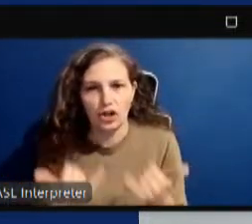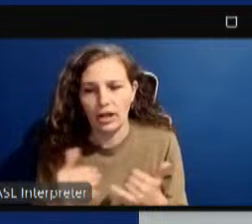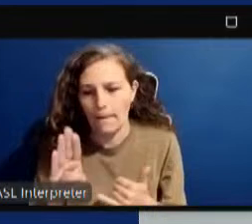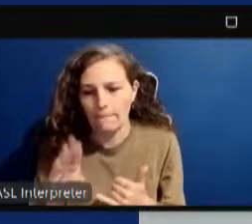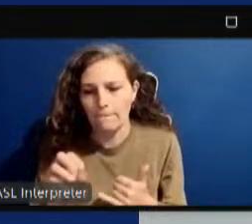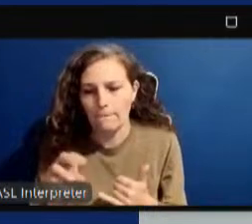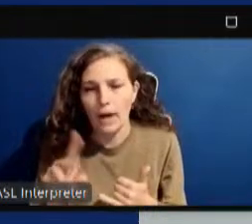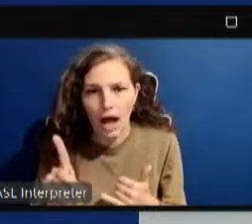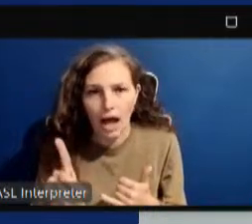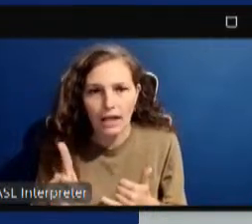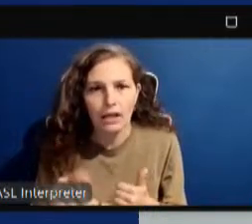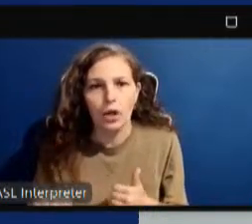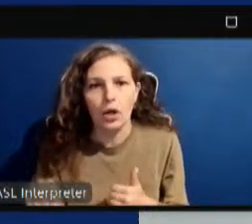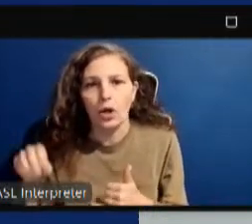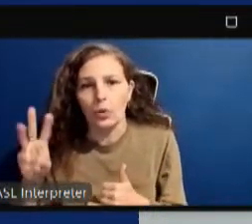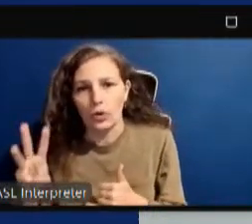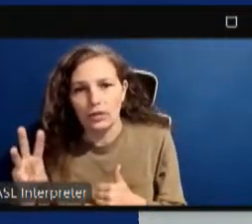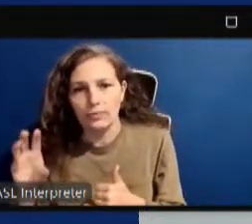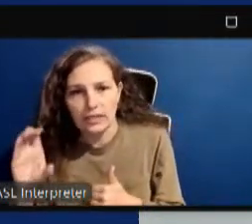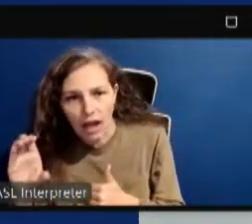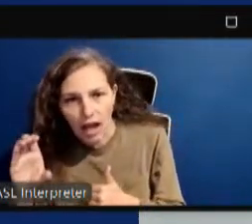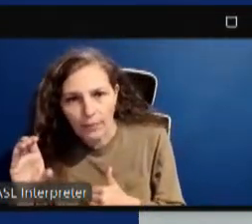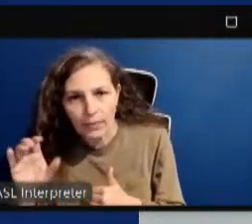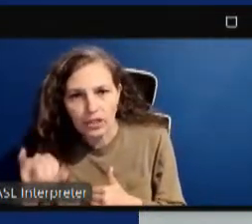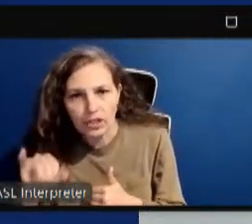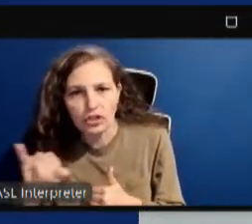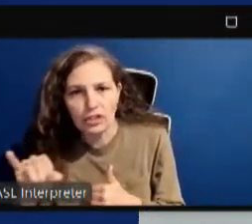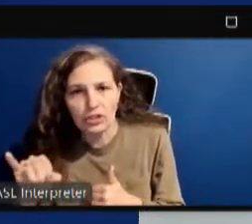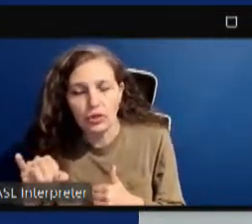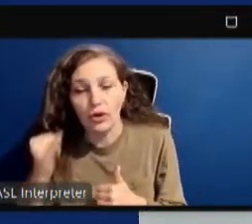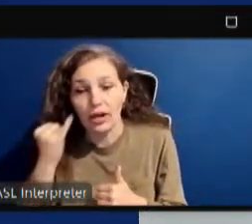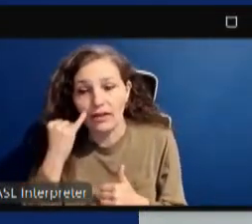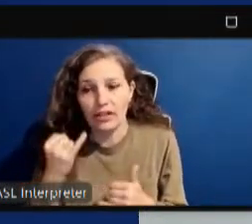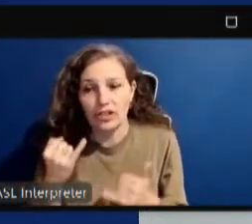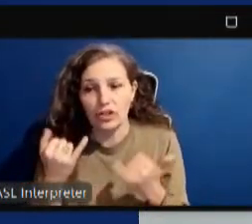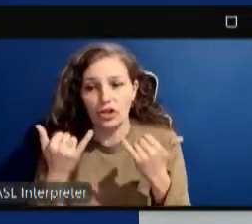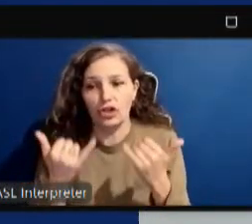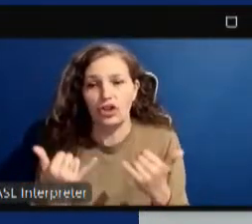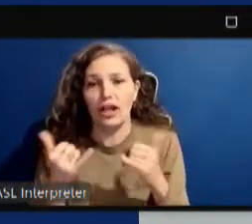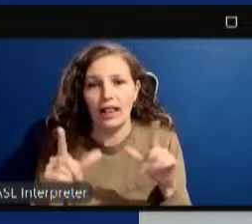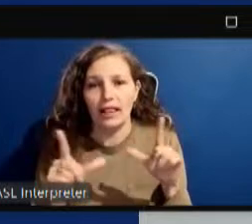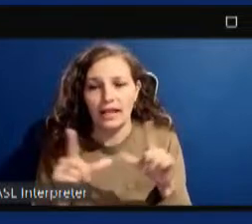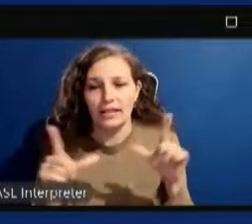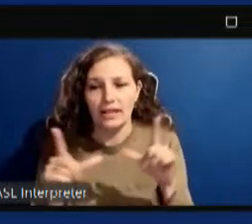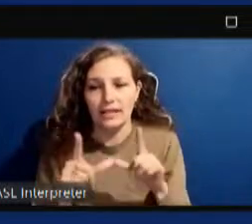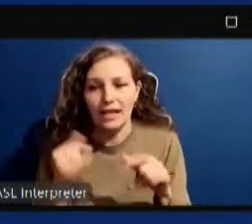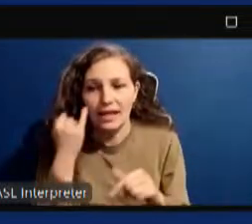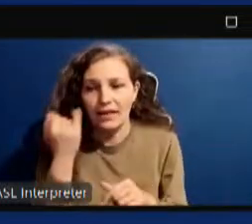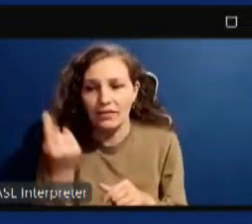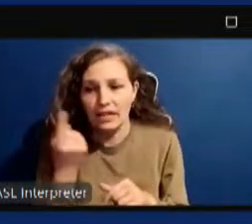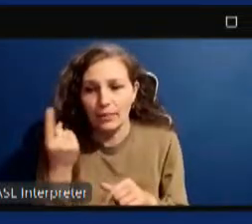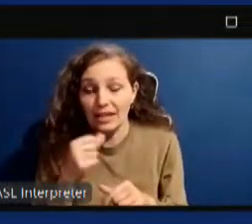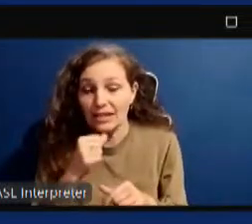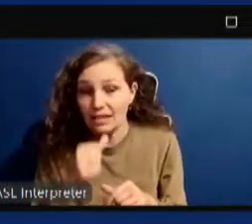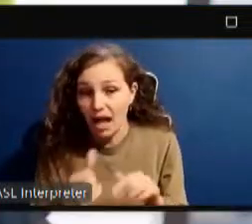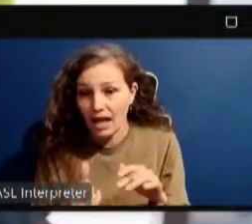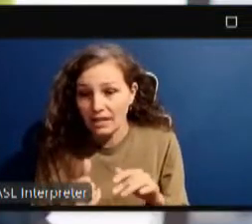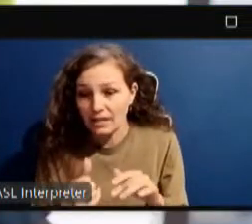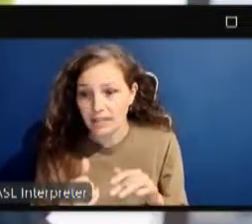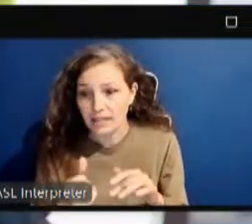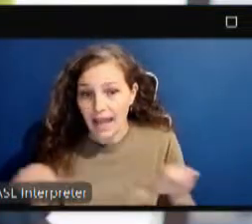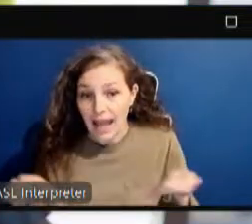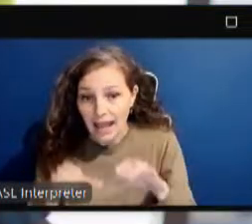insurance, or if they're currently licensed. Sometimes if they don't have one of their two active, then their license may be